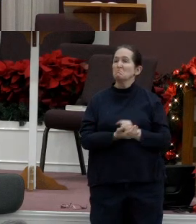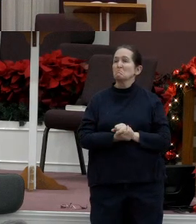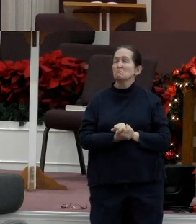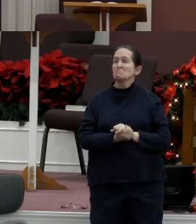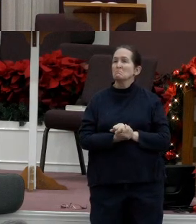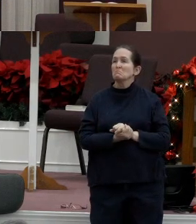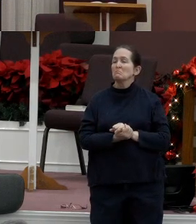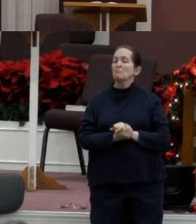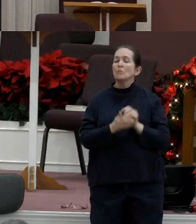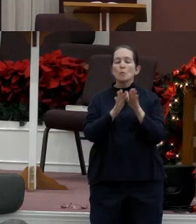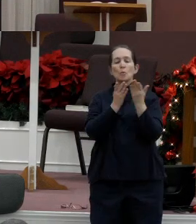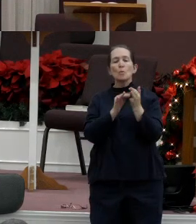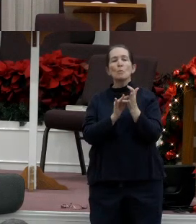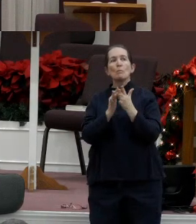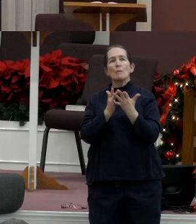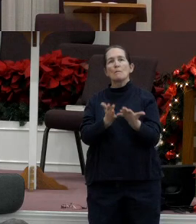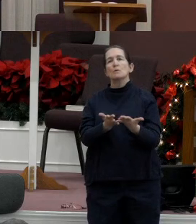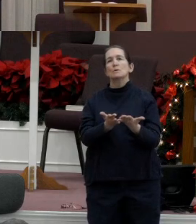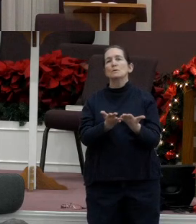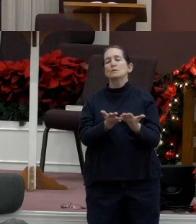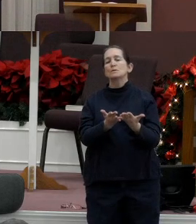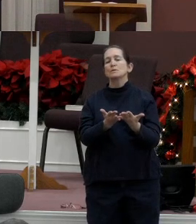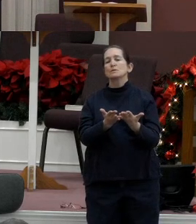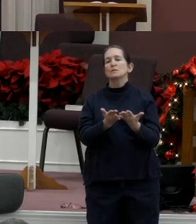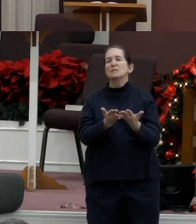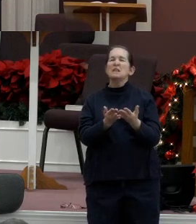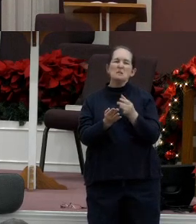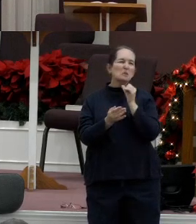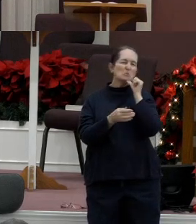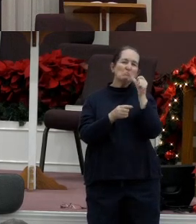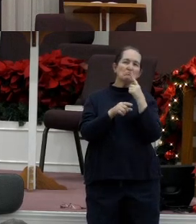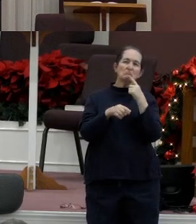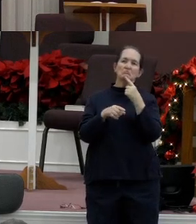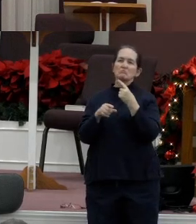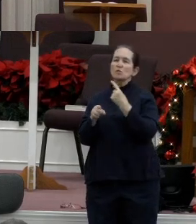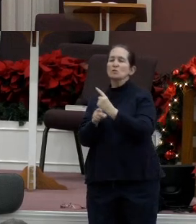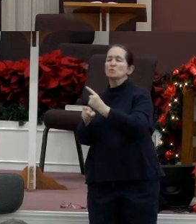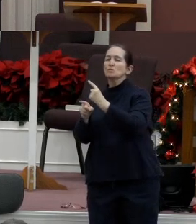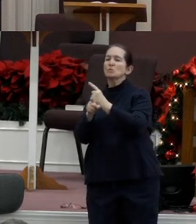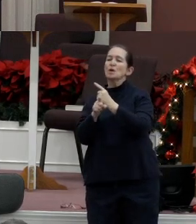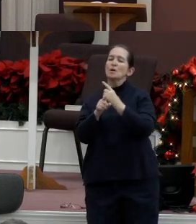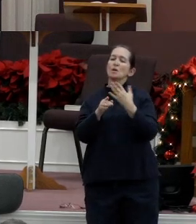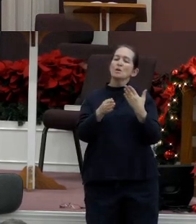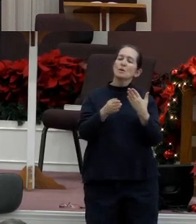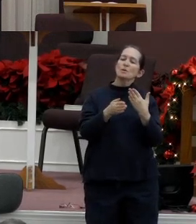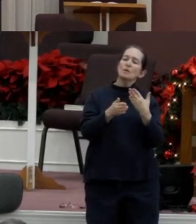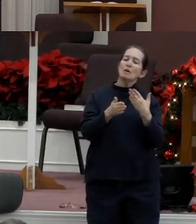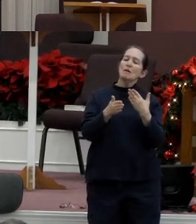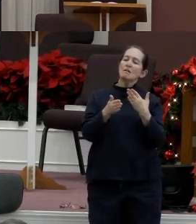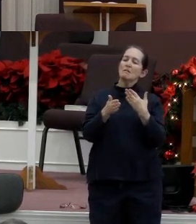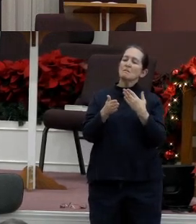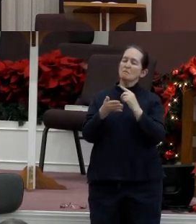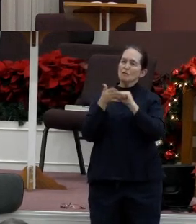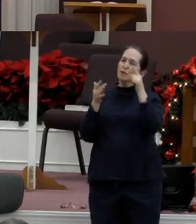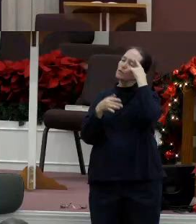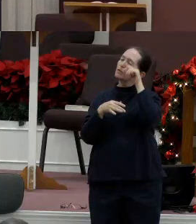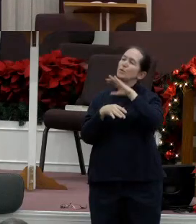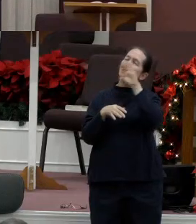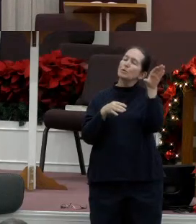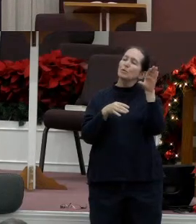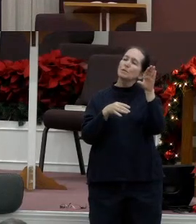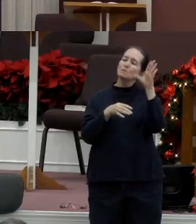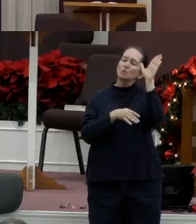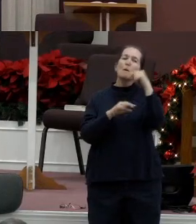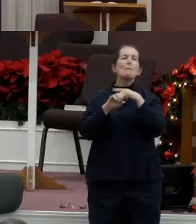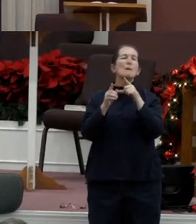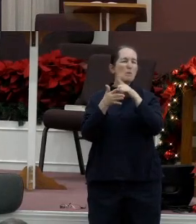I'd like you to open your Bibles, if you would, to an unusual passage for a Christmas sermon. But it's what we need